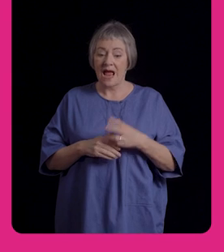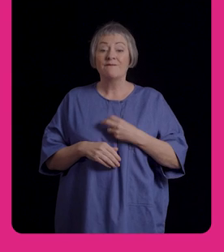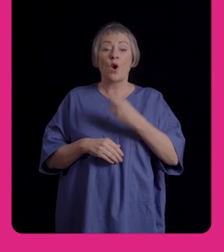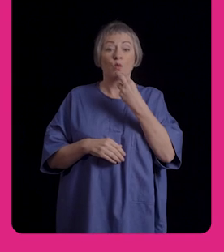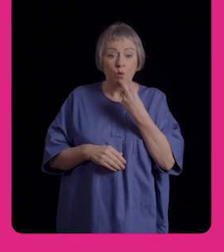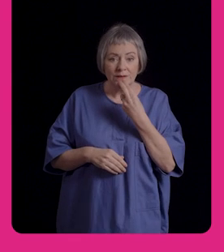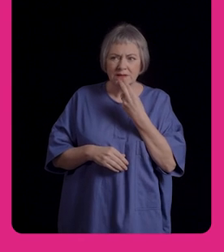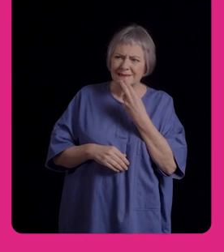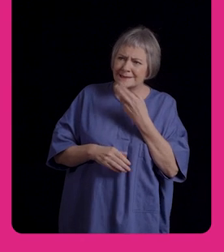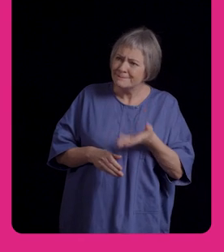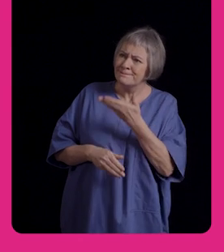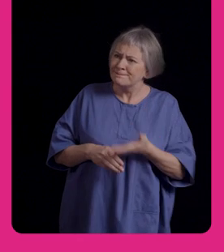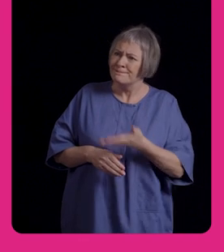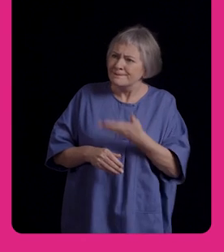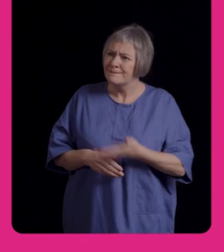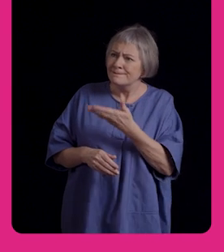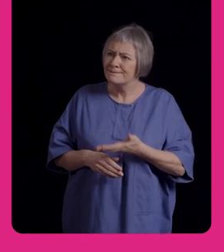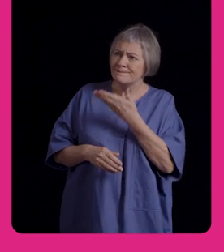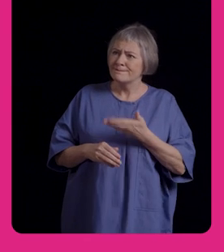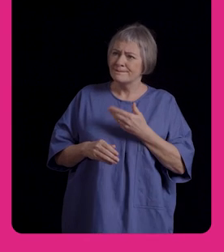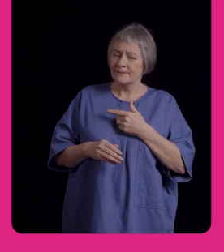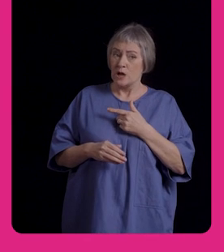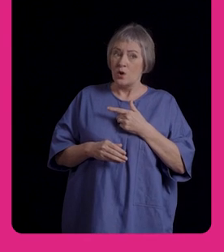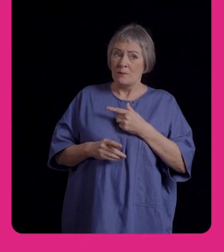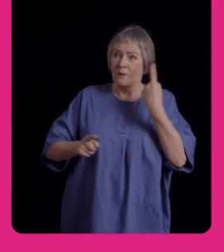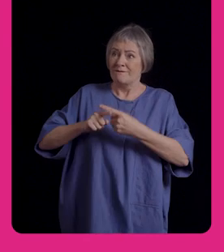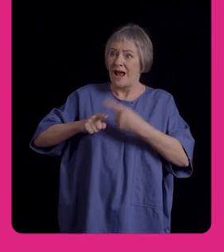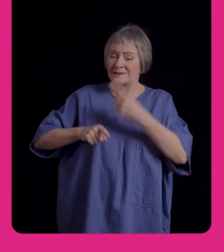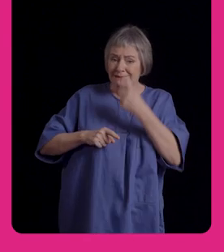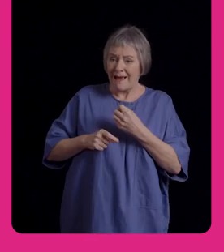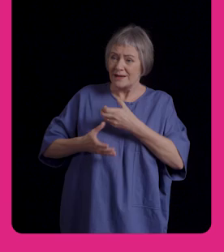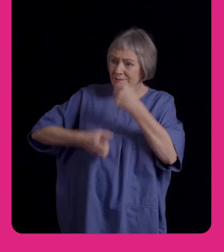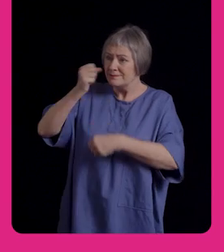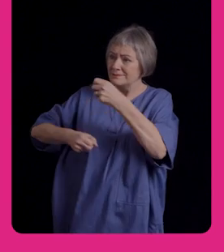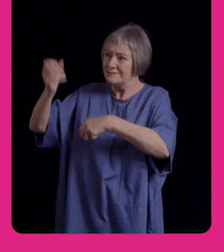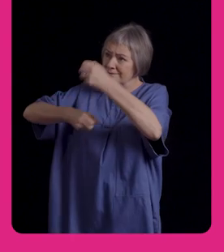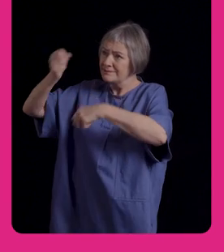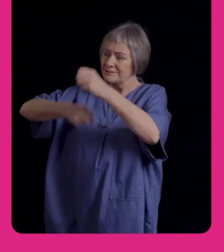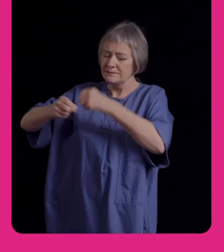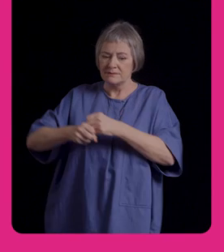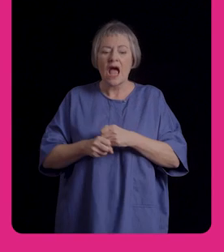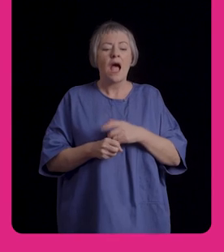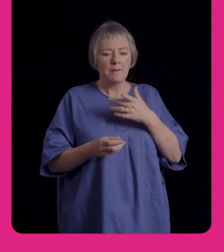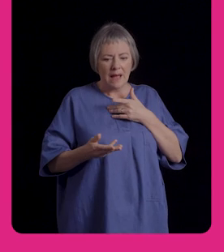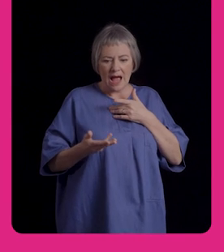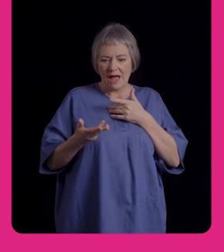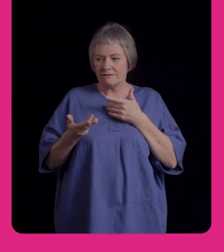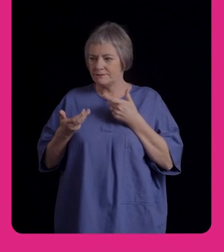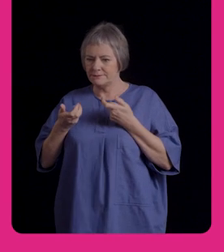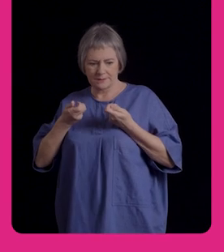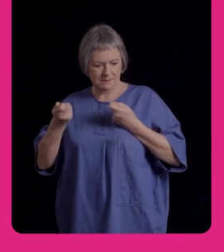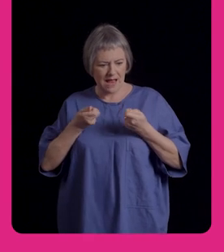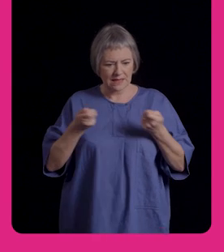I've got Whistler prodding me from below, so you know I'm going as fast as I can. Okay, cool. I've also managed to look through